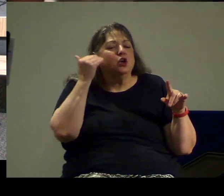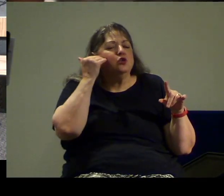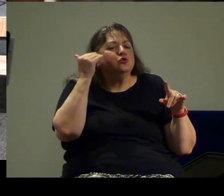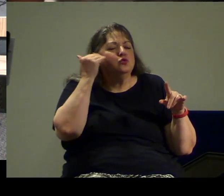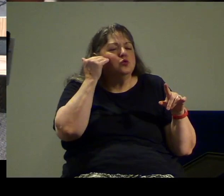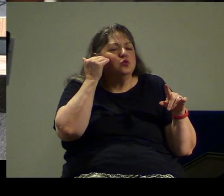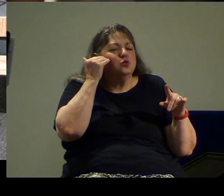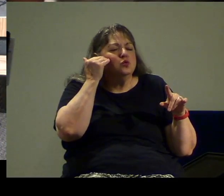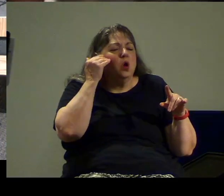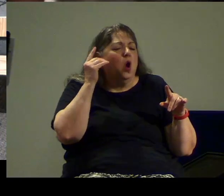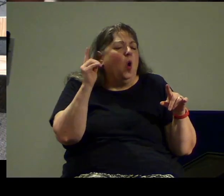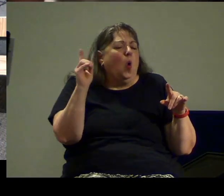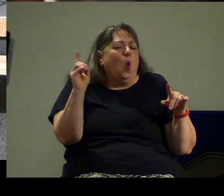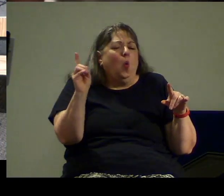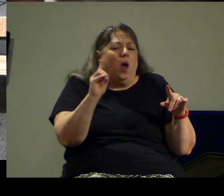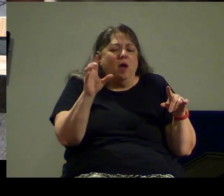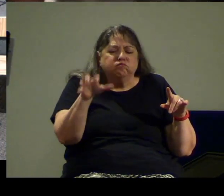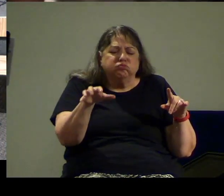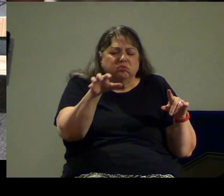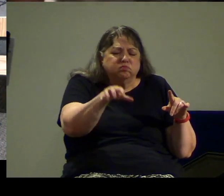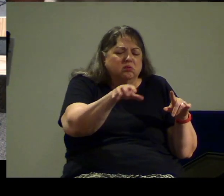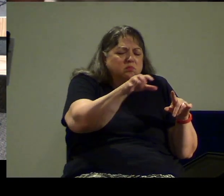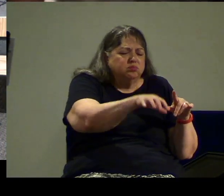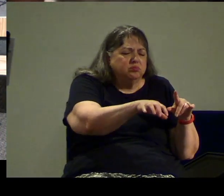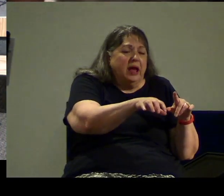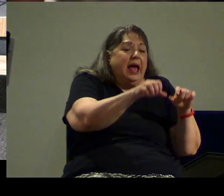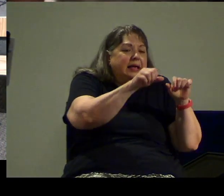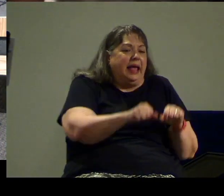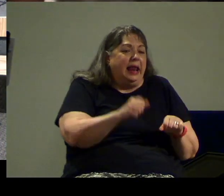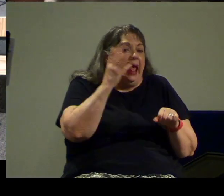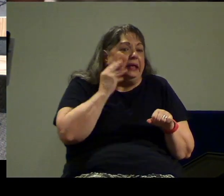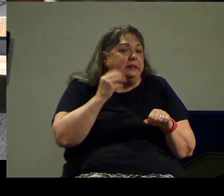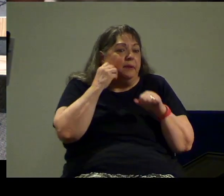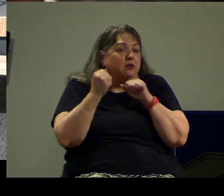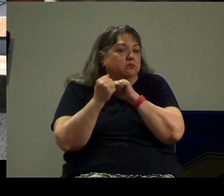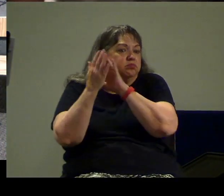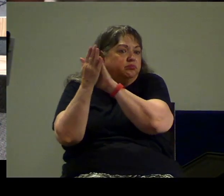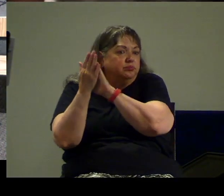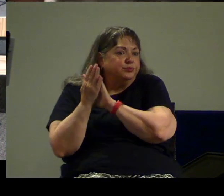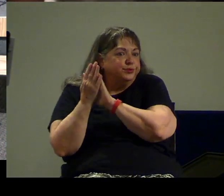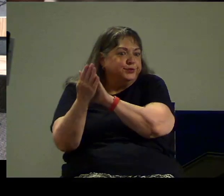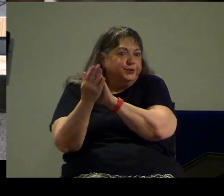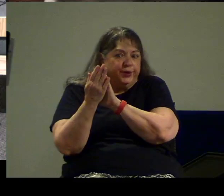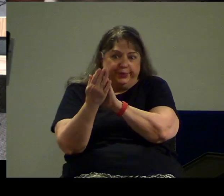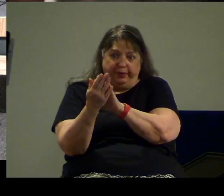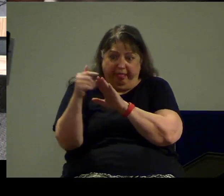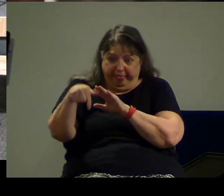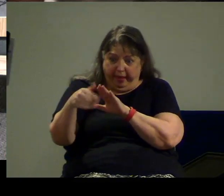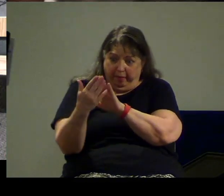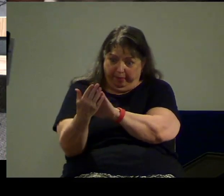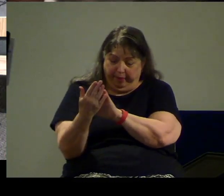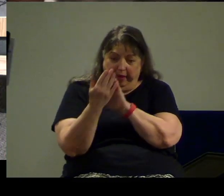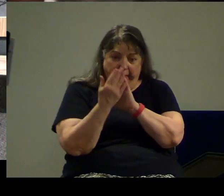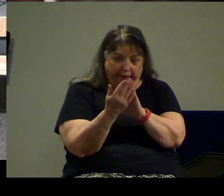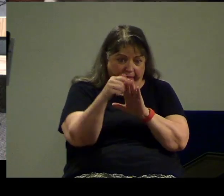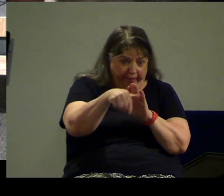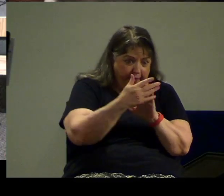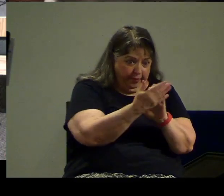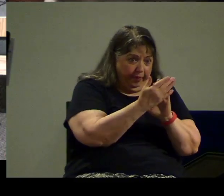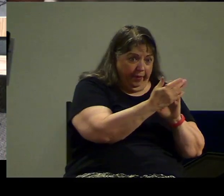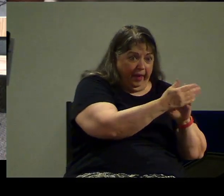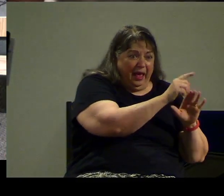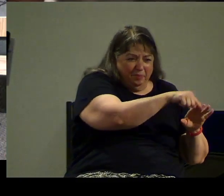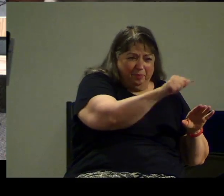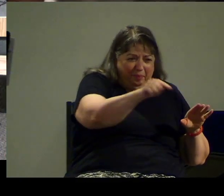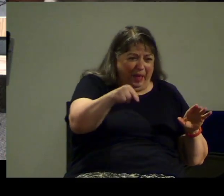that wherever he was, he wanted the presence of God there. When David was with his sheep, he was a psalmist, he